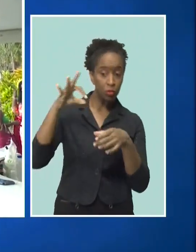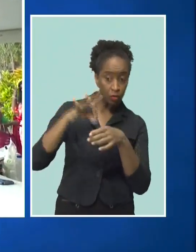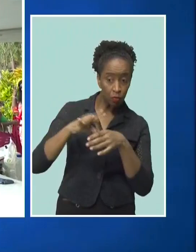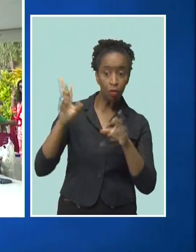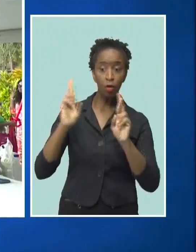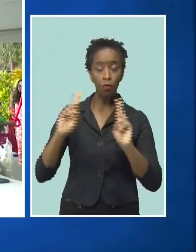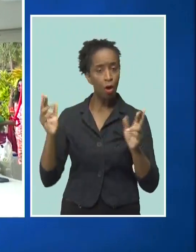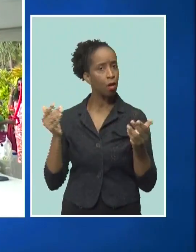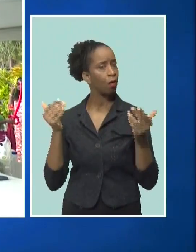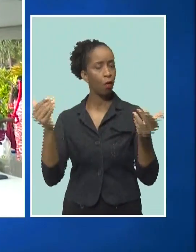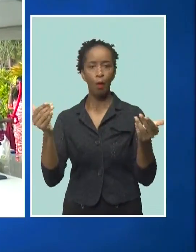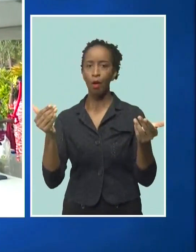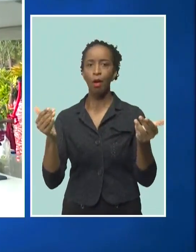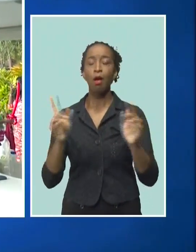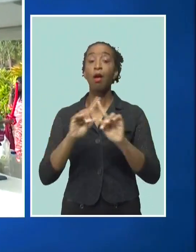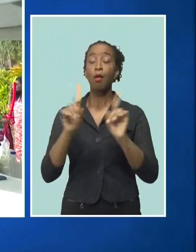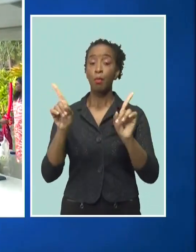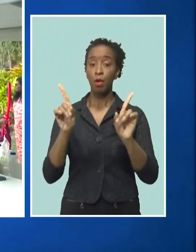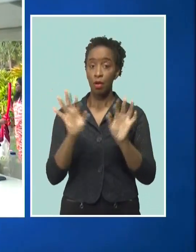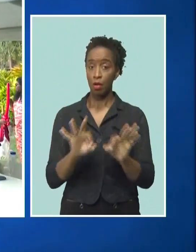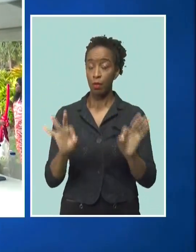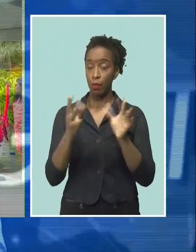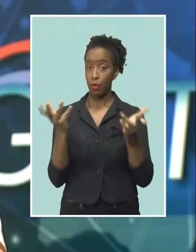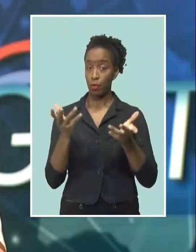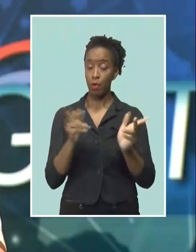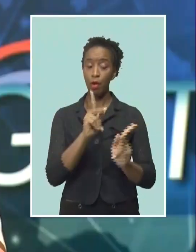for people. That's the legacy of this party.